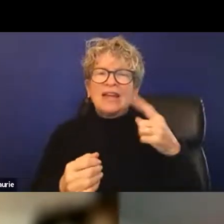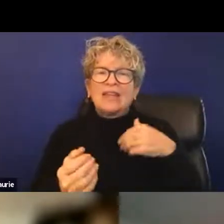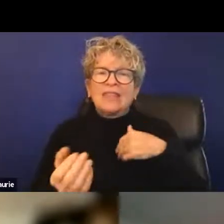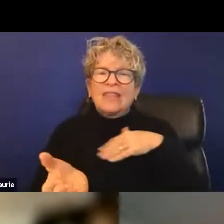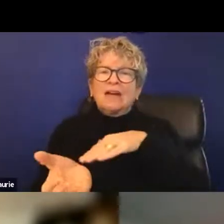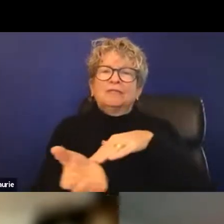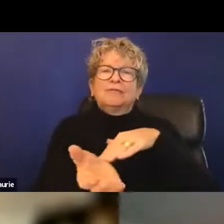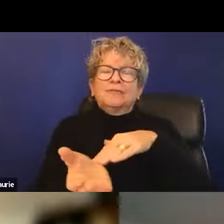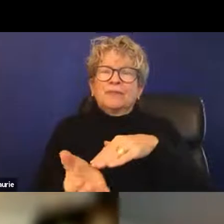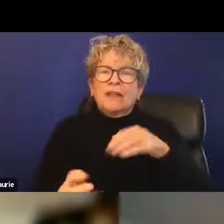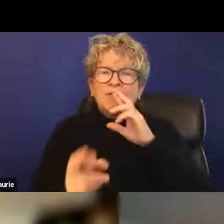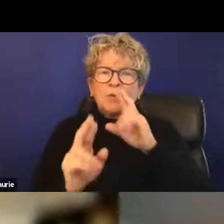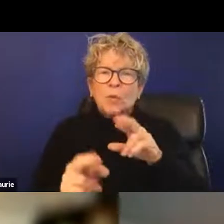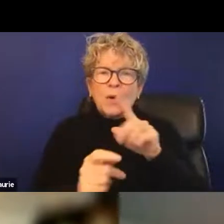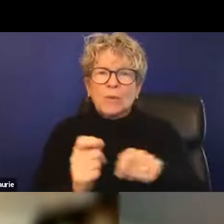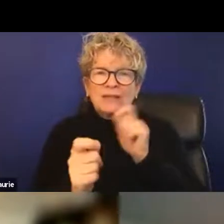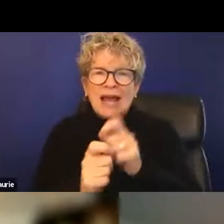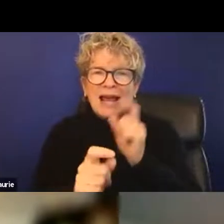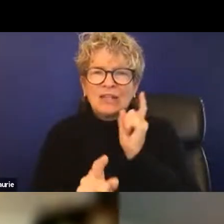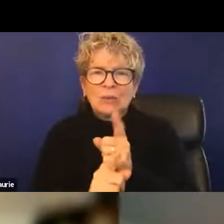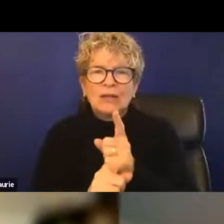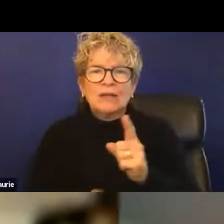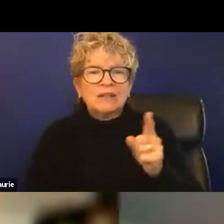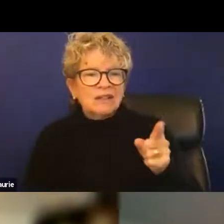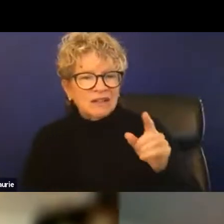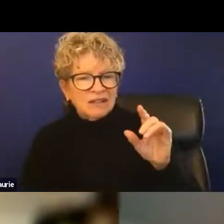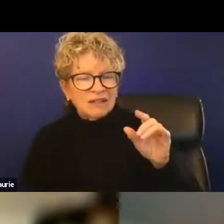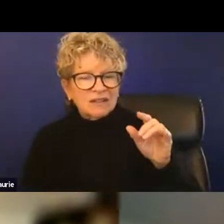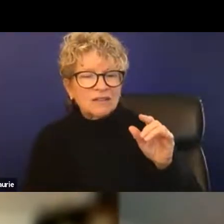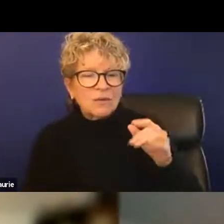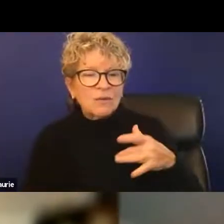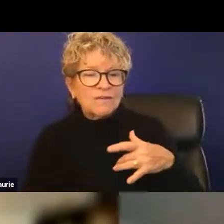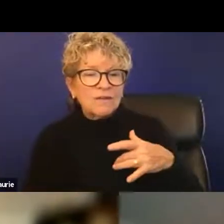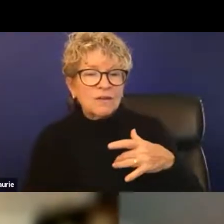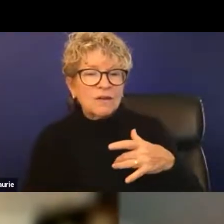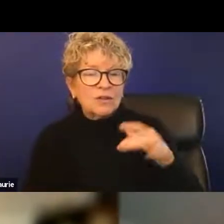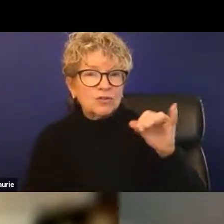accurate. So Joe, yeah, so it sounds like you felt like it fairly well captured